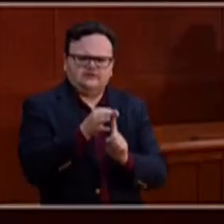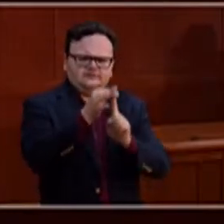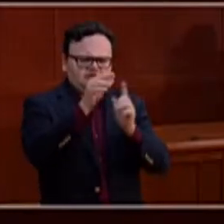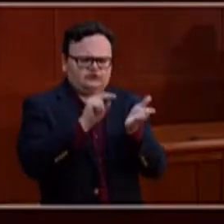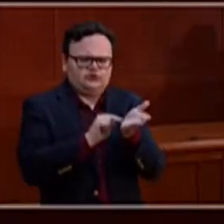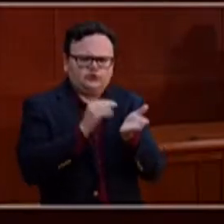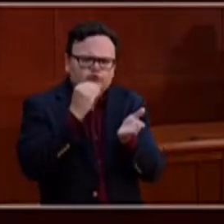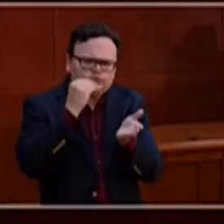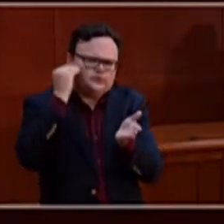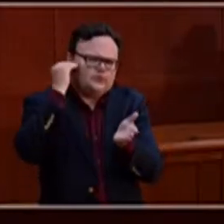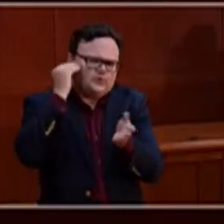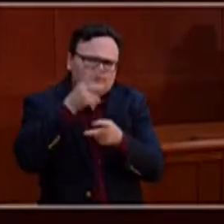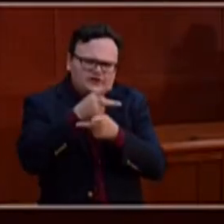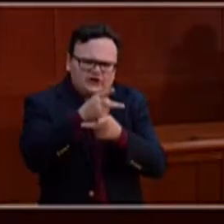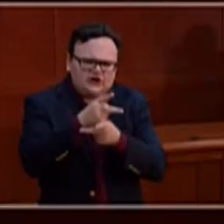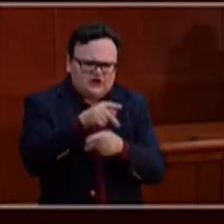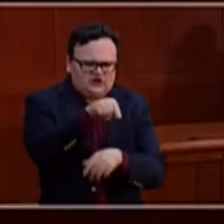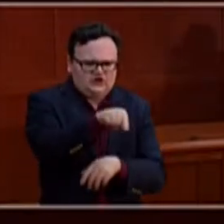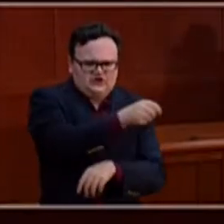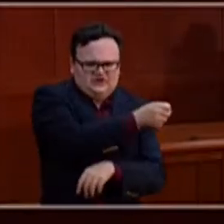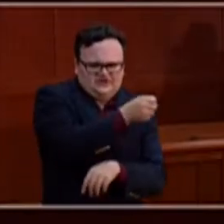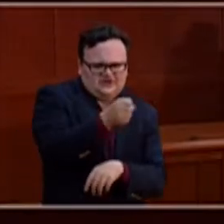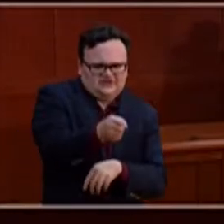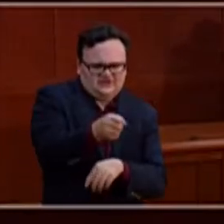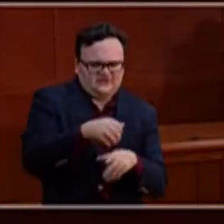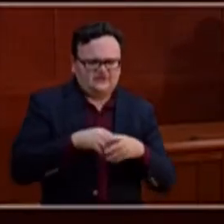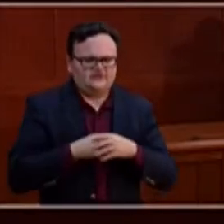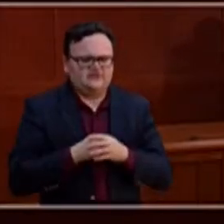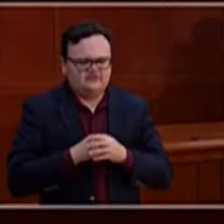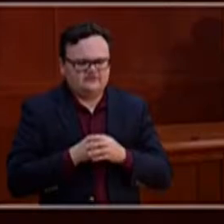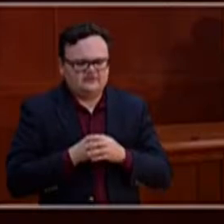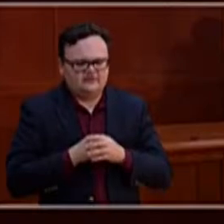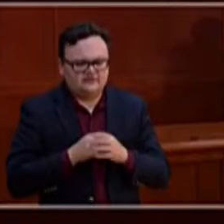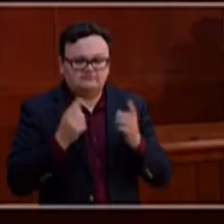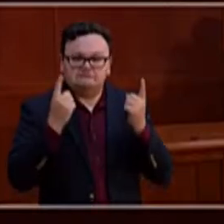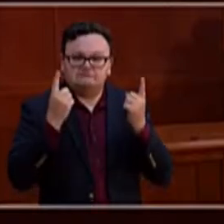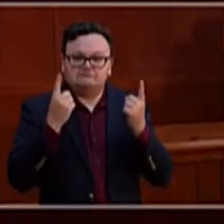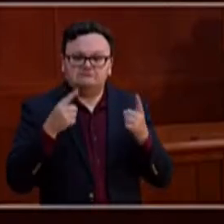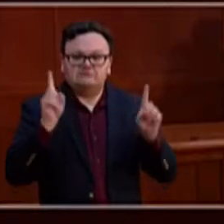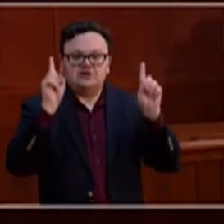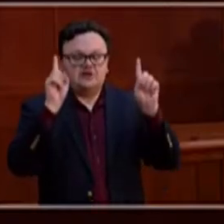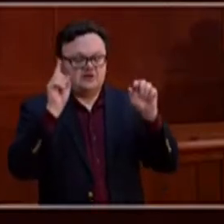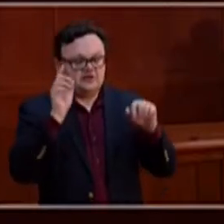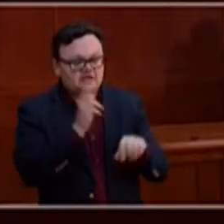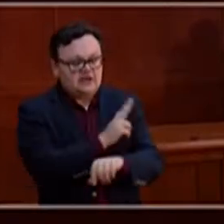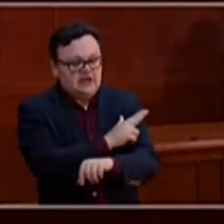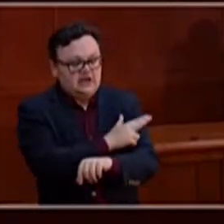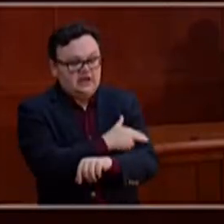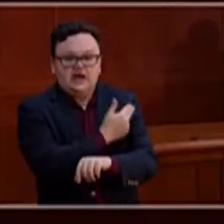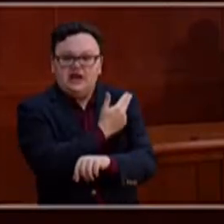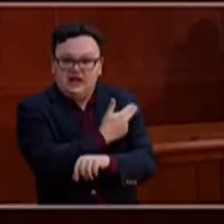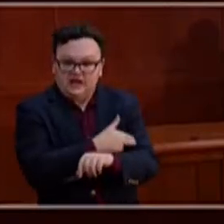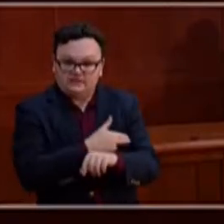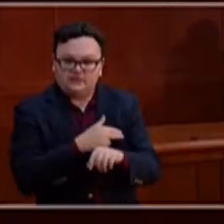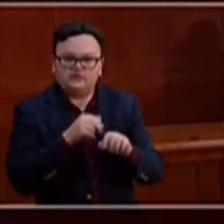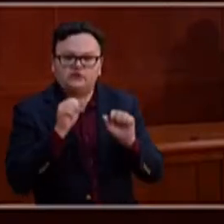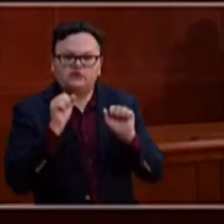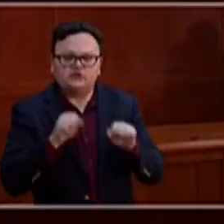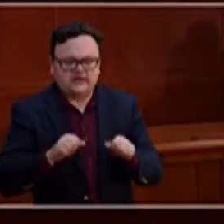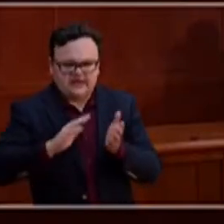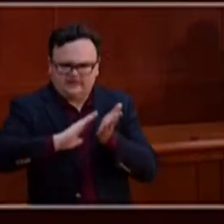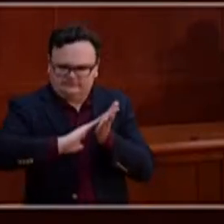right level of care so that hospitals could provide that warm handoff,